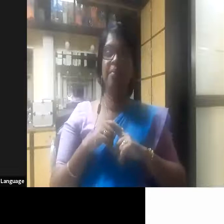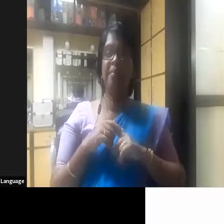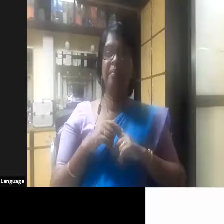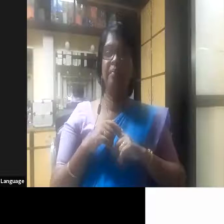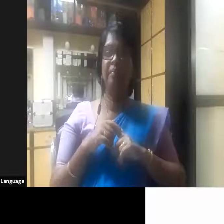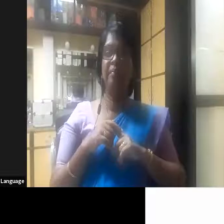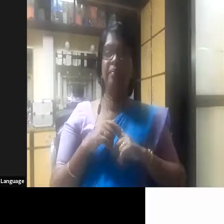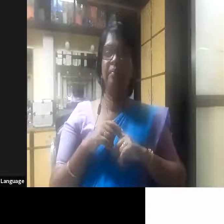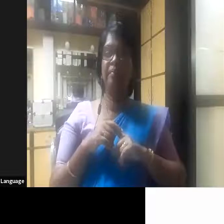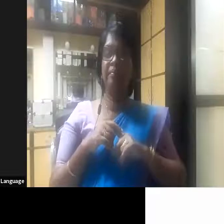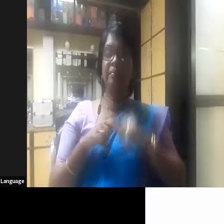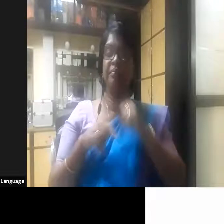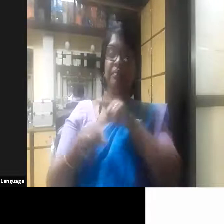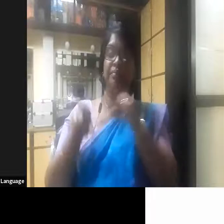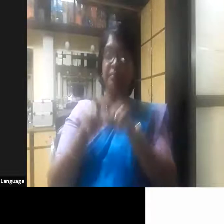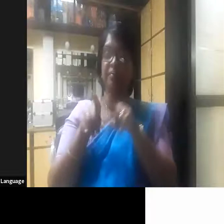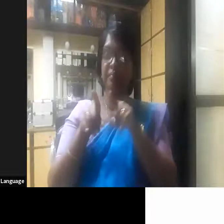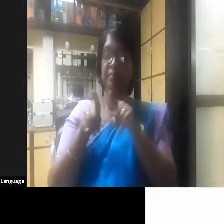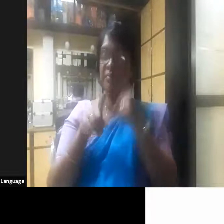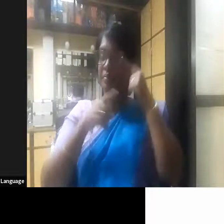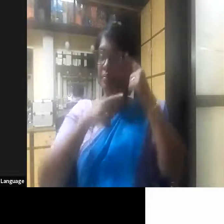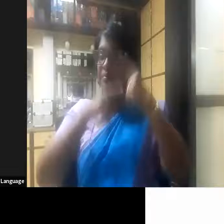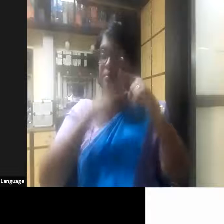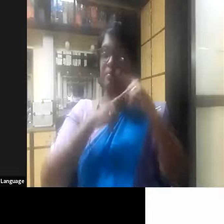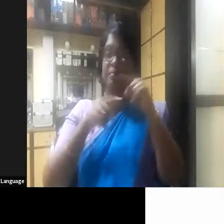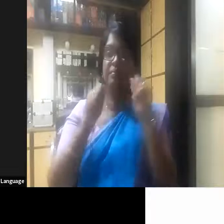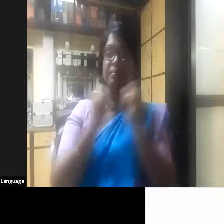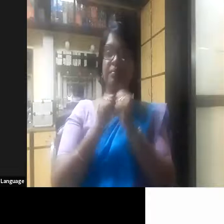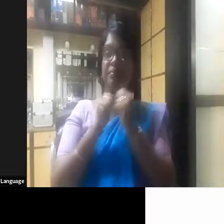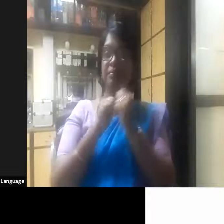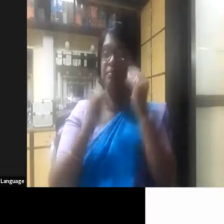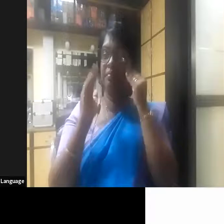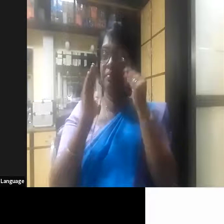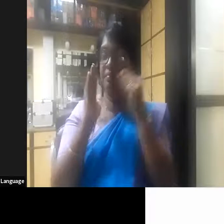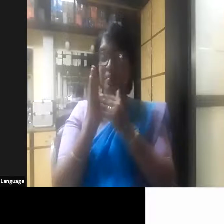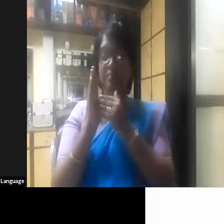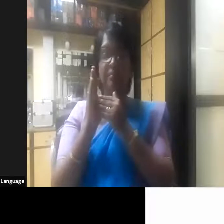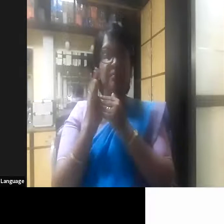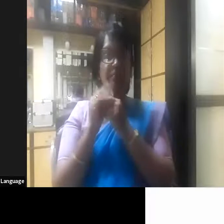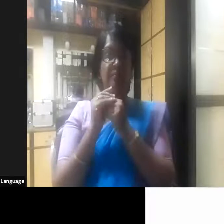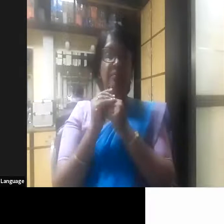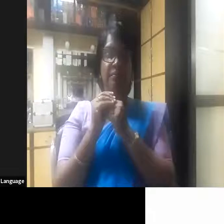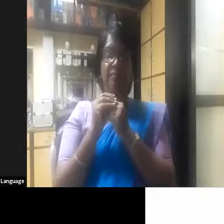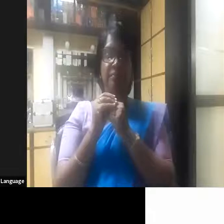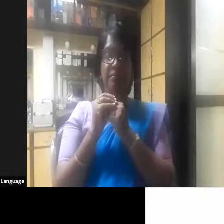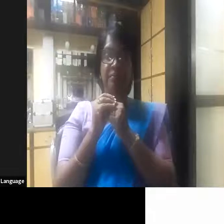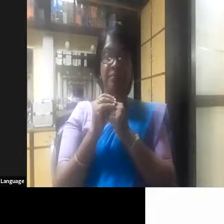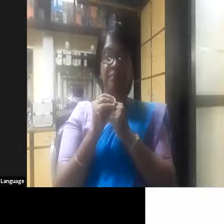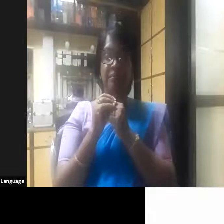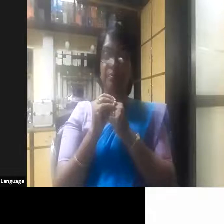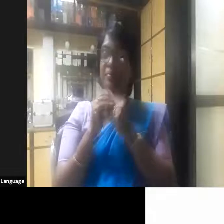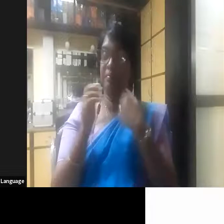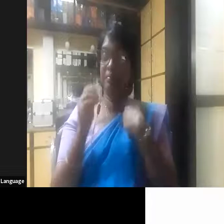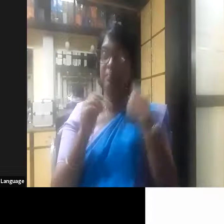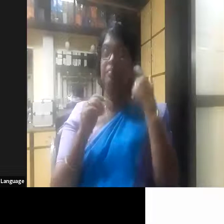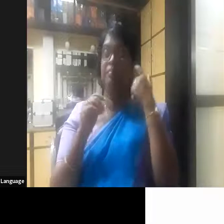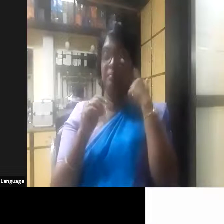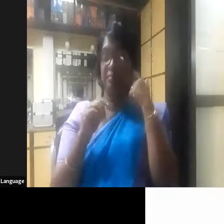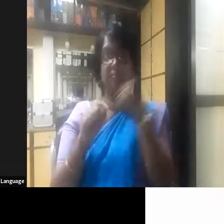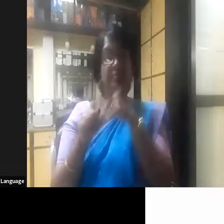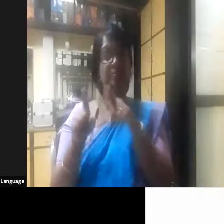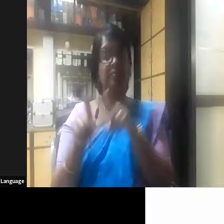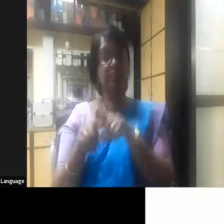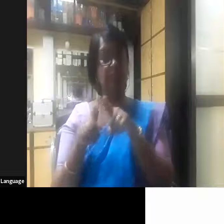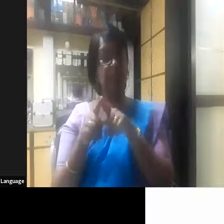Director, Brandix Lanka Limited. Yeah. And as we all know, the apparel industry went through many challenges